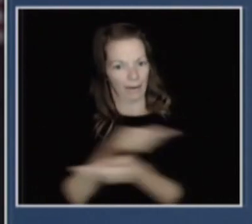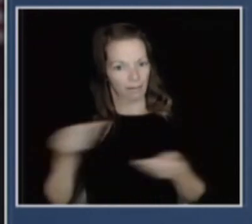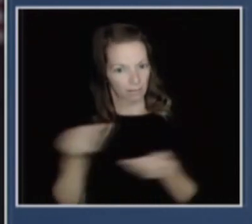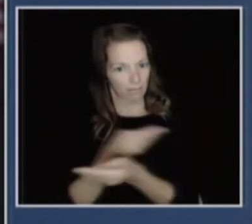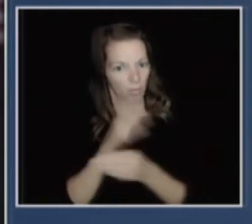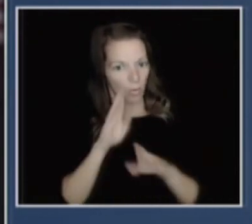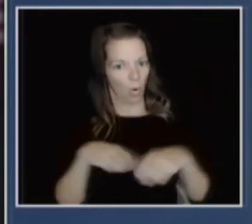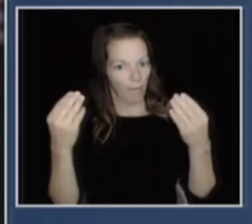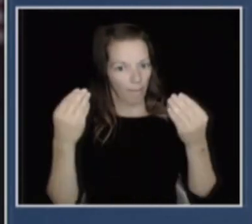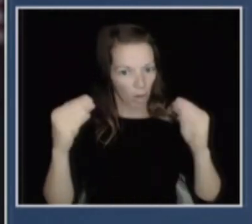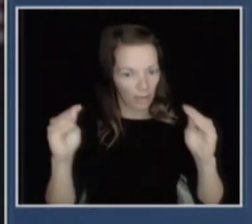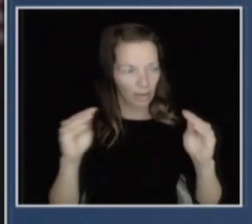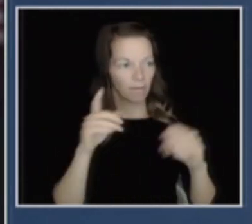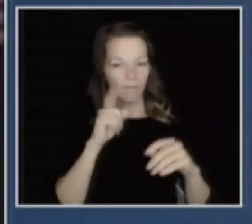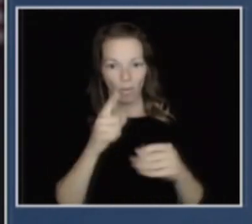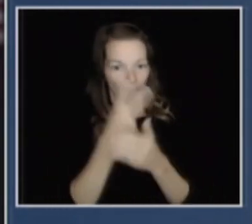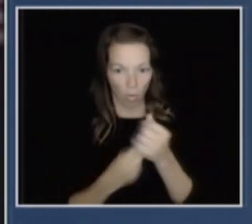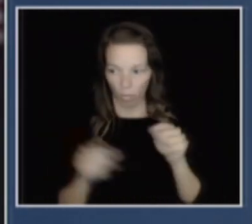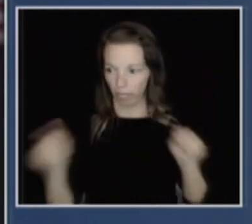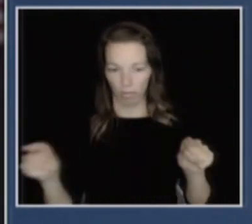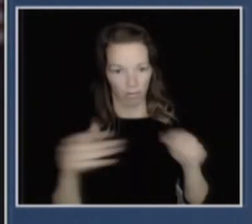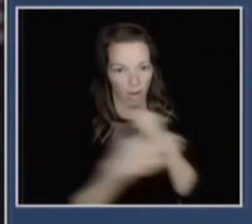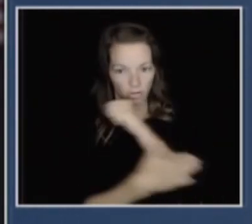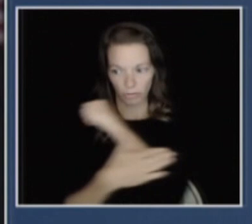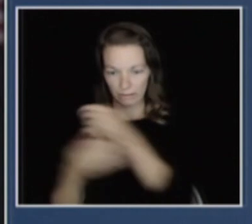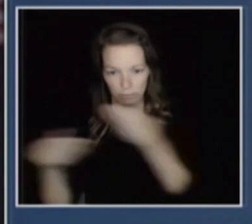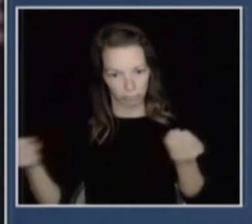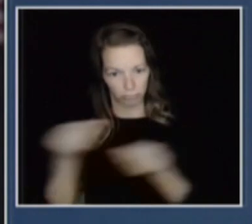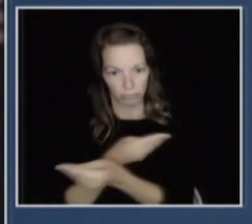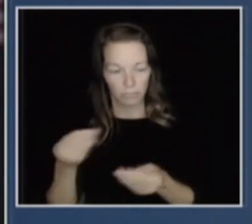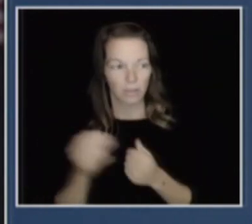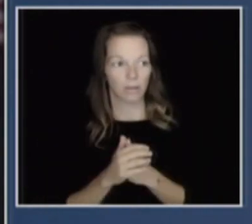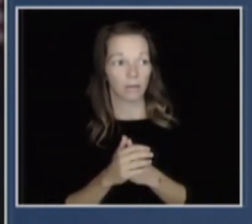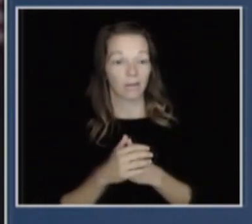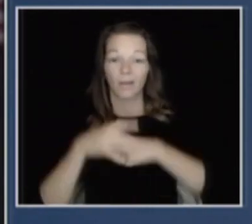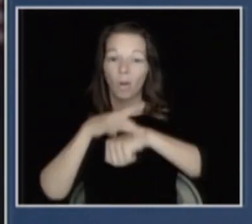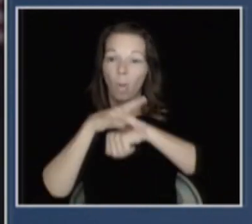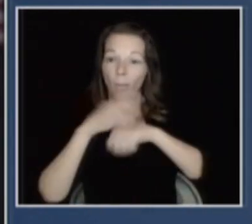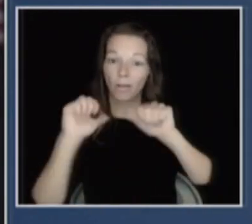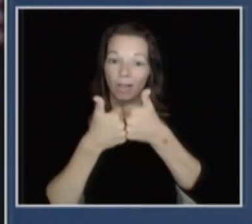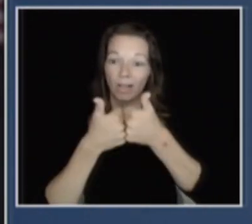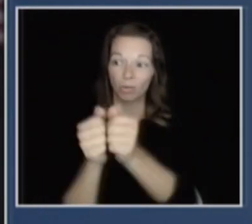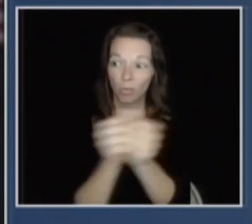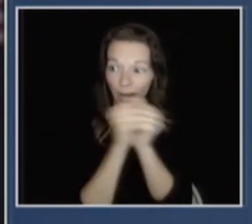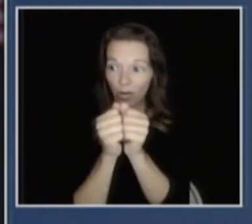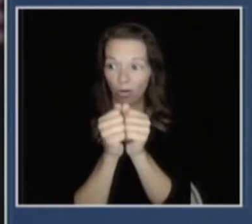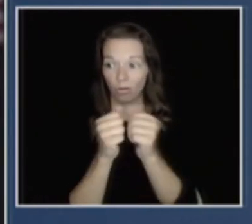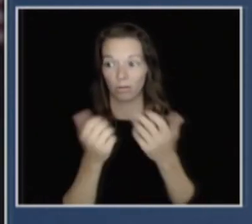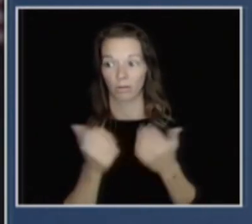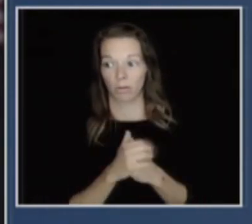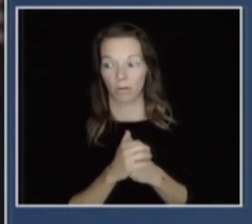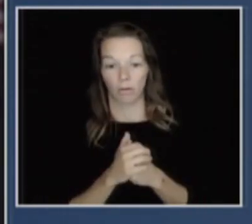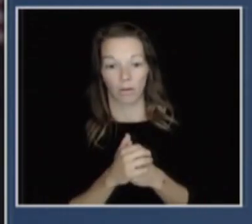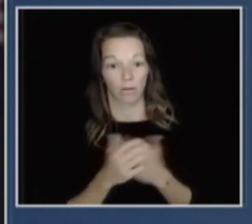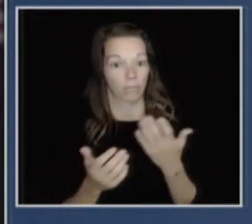middle class in both our countries. Taking on big global challenges together like climate change and global